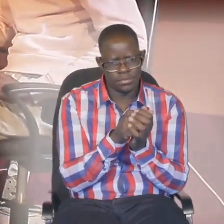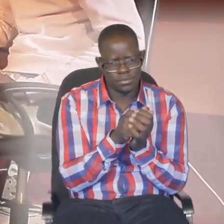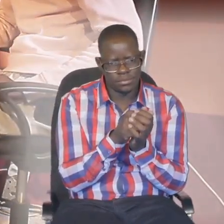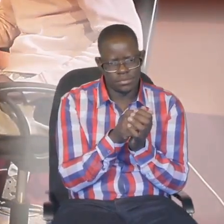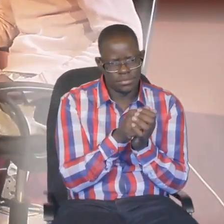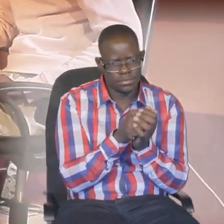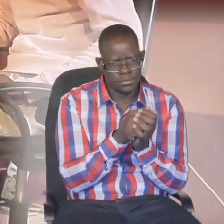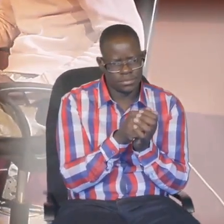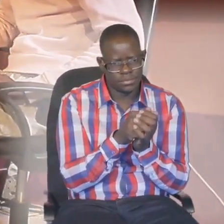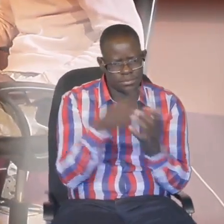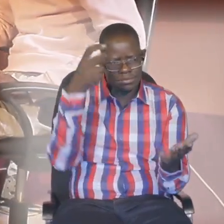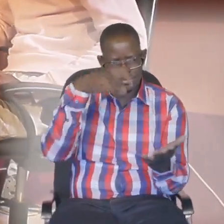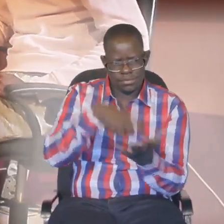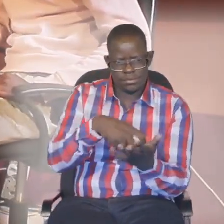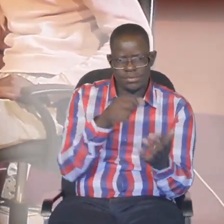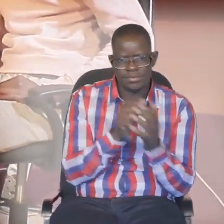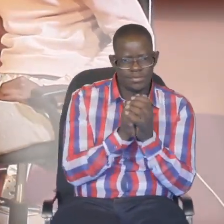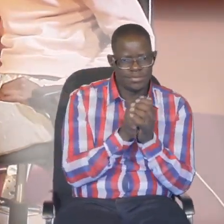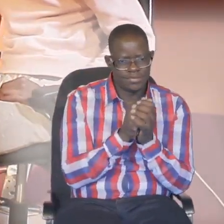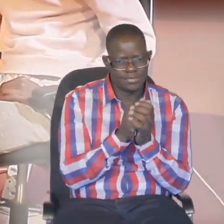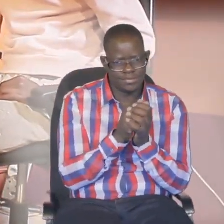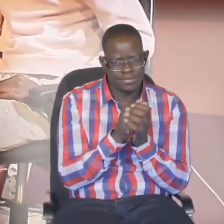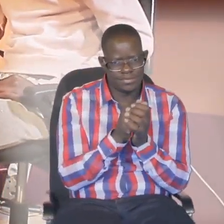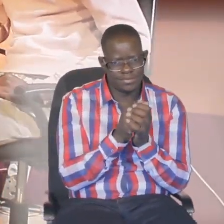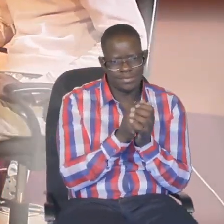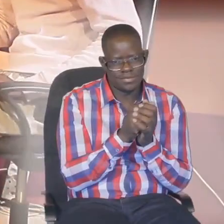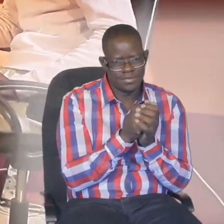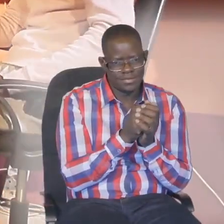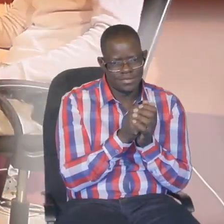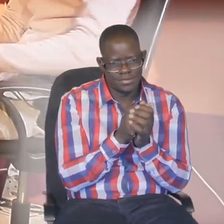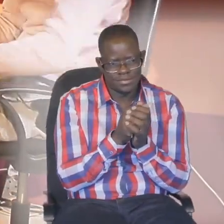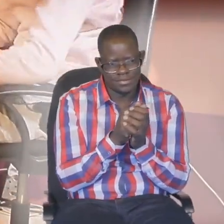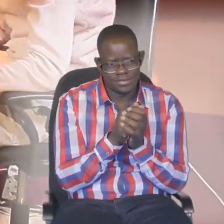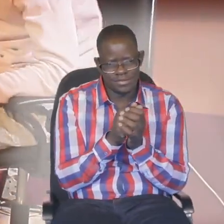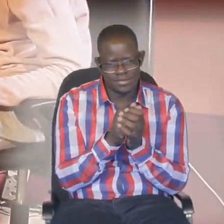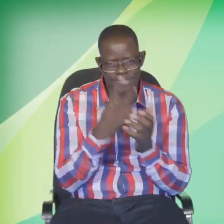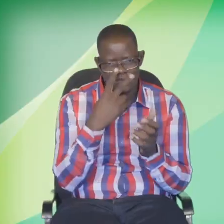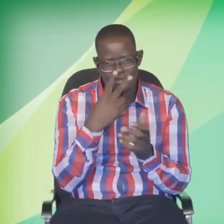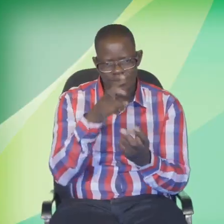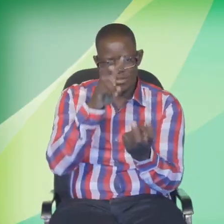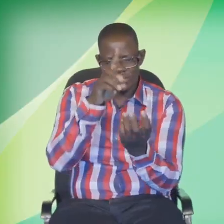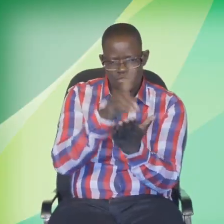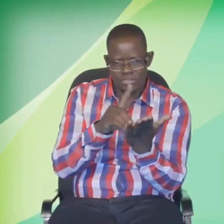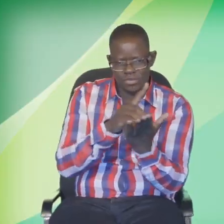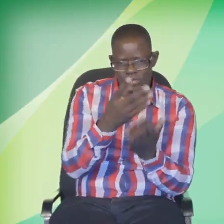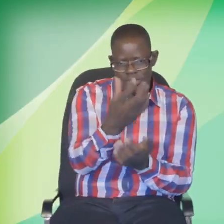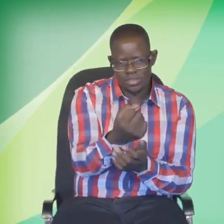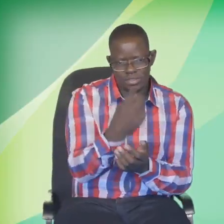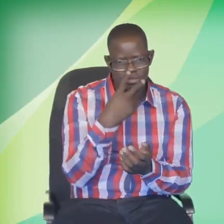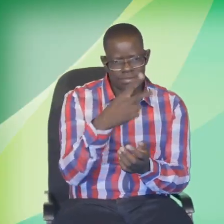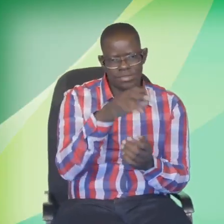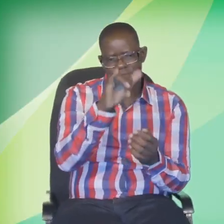just take a seat and see what we solve here. Let's see what documents you have here. I